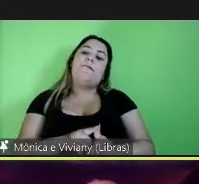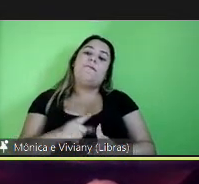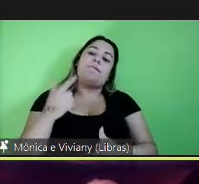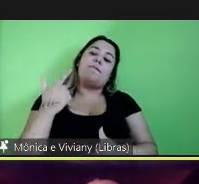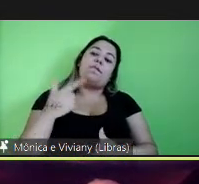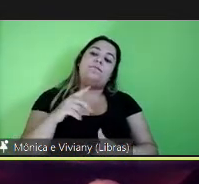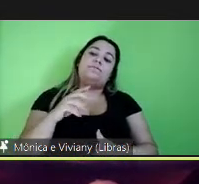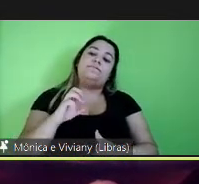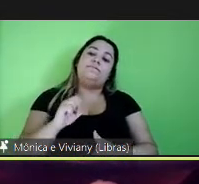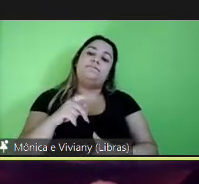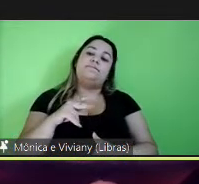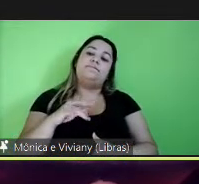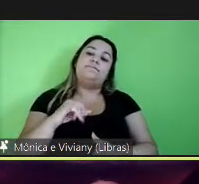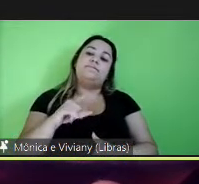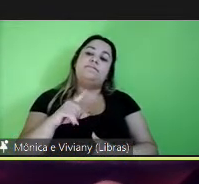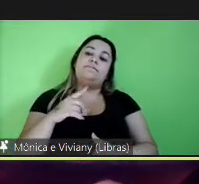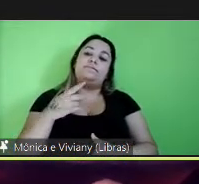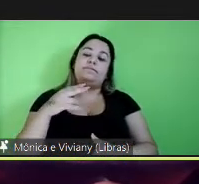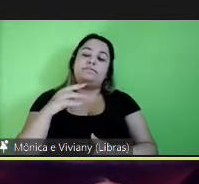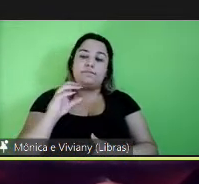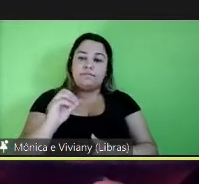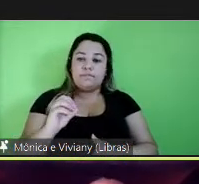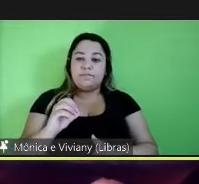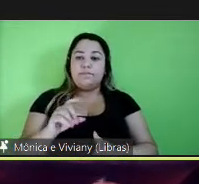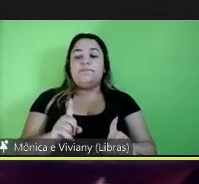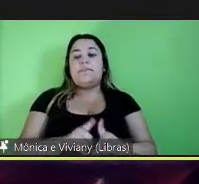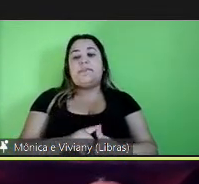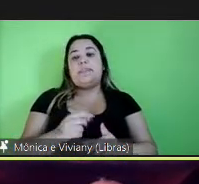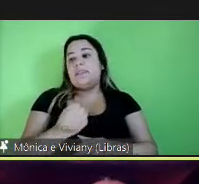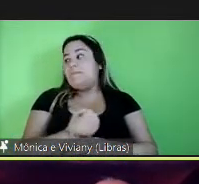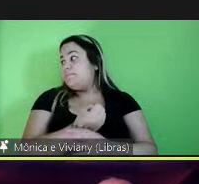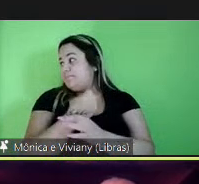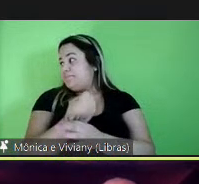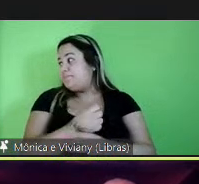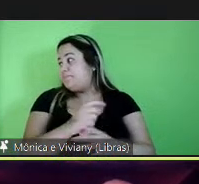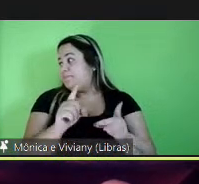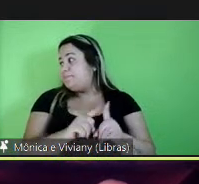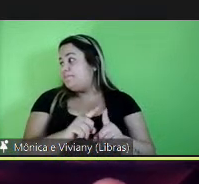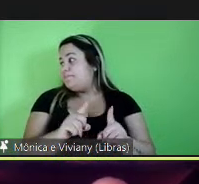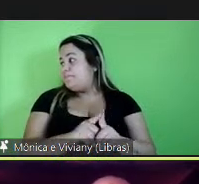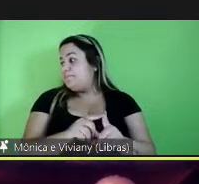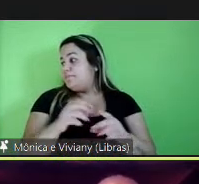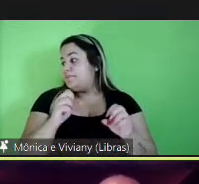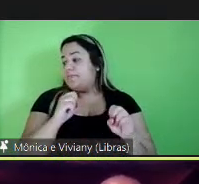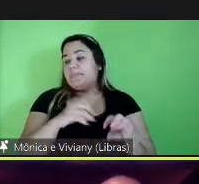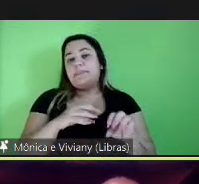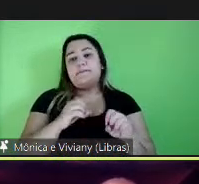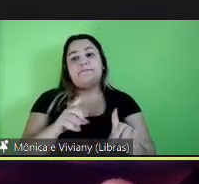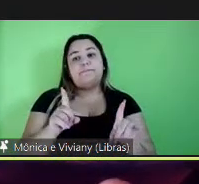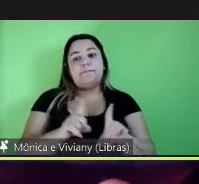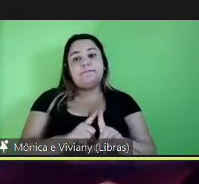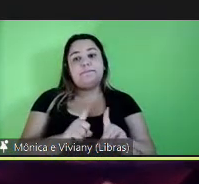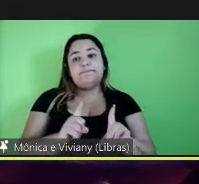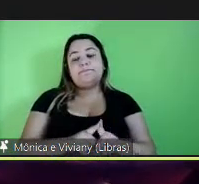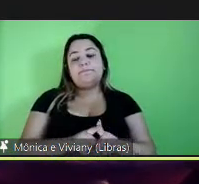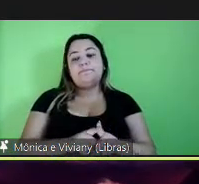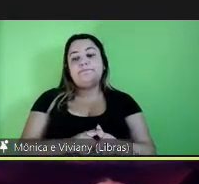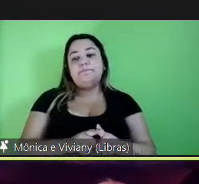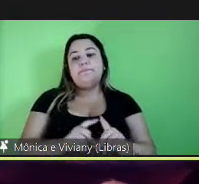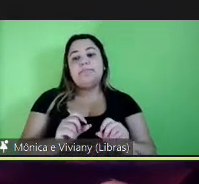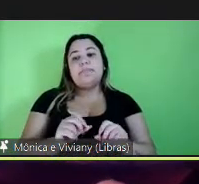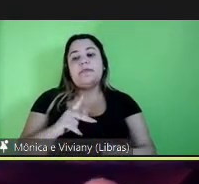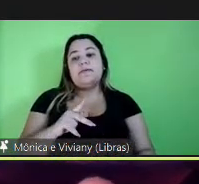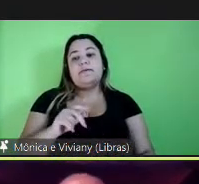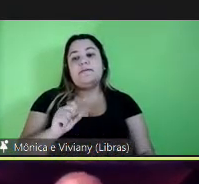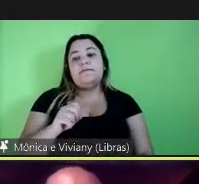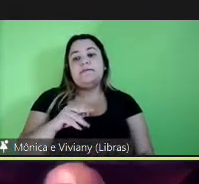development for sustainable education. And it, again, is from an educator's perspective as a nurse. We look, going